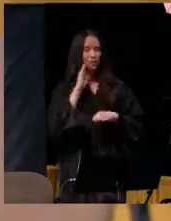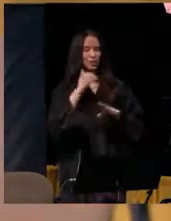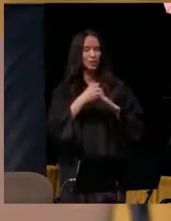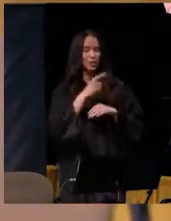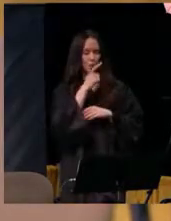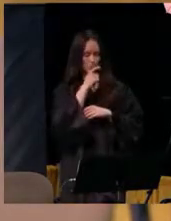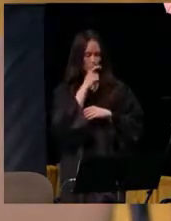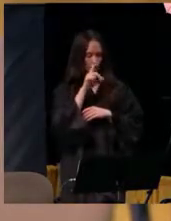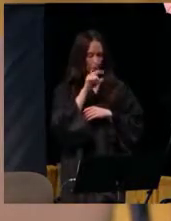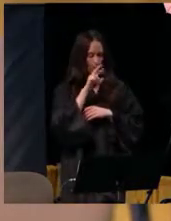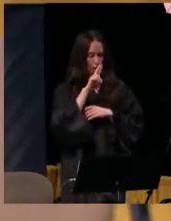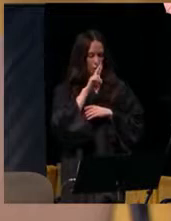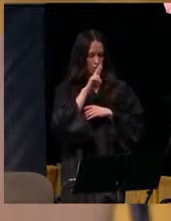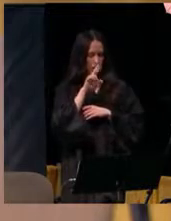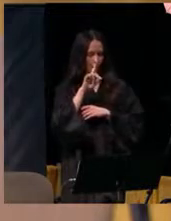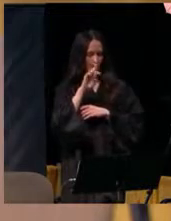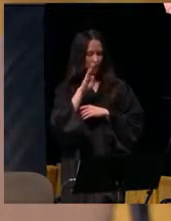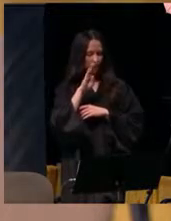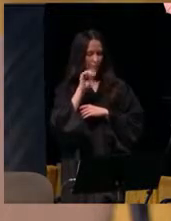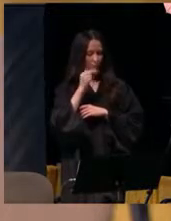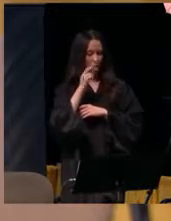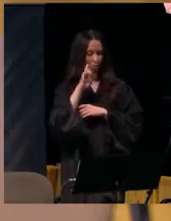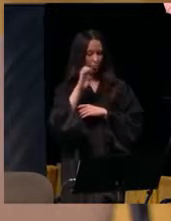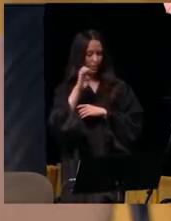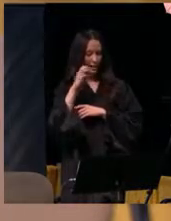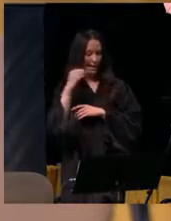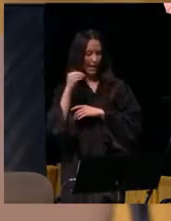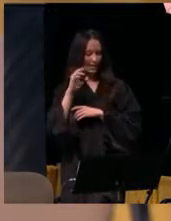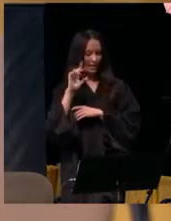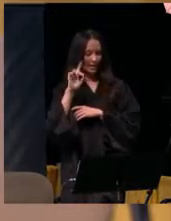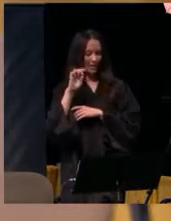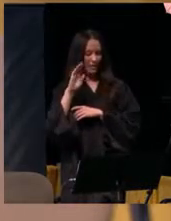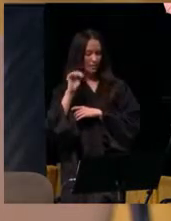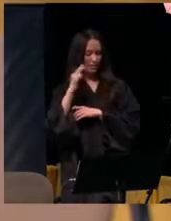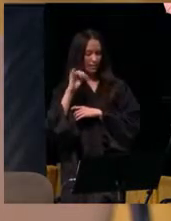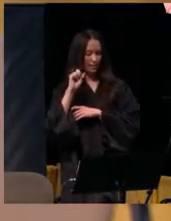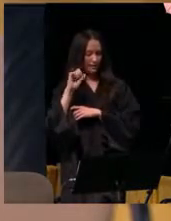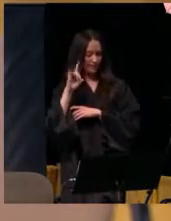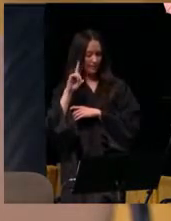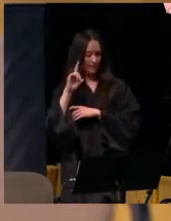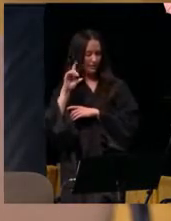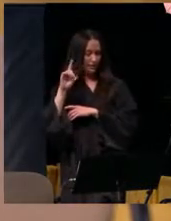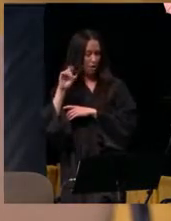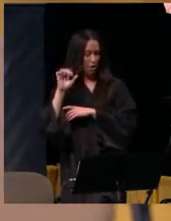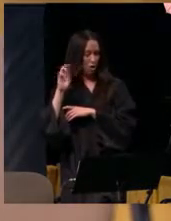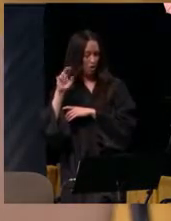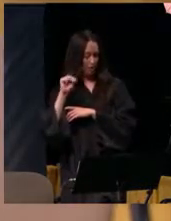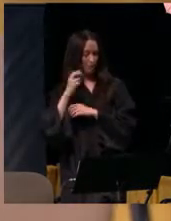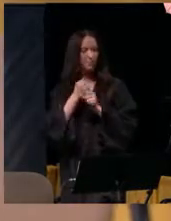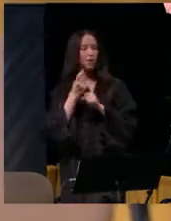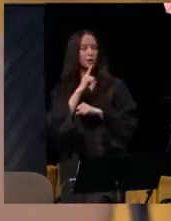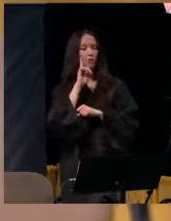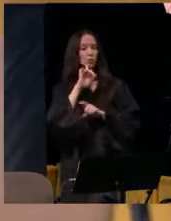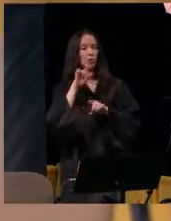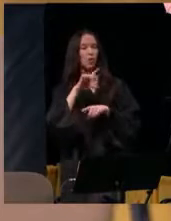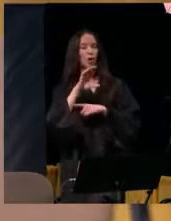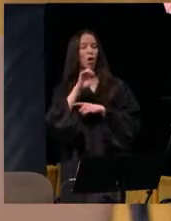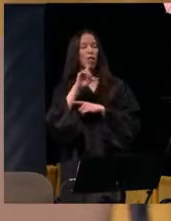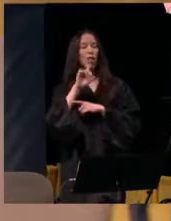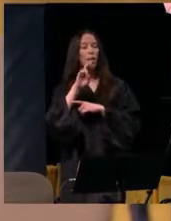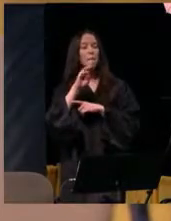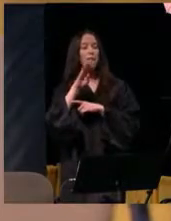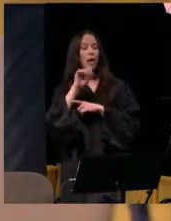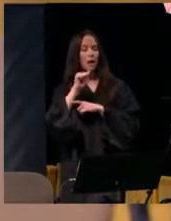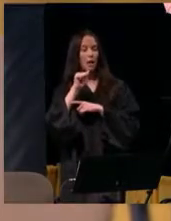Dr. DeBoss Ray and DeBossis Don. Next year, she will be attending Columbia University to pursue a major